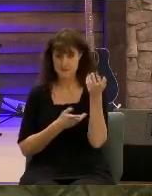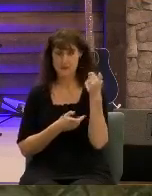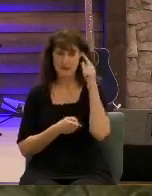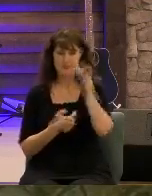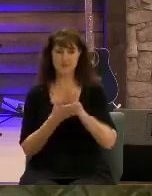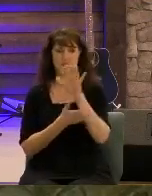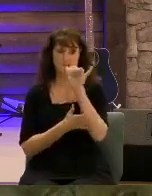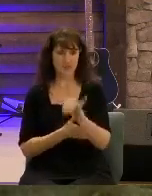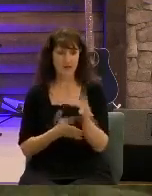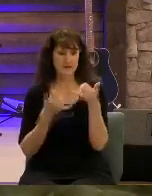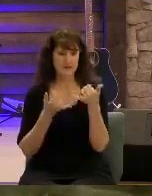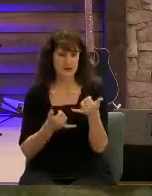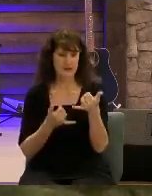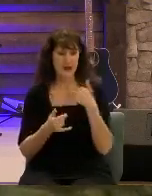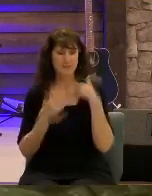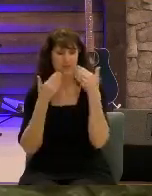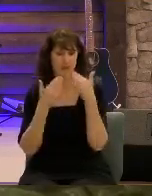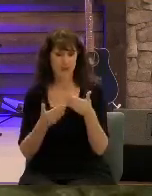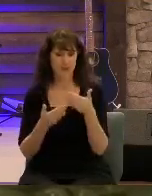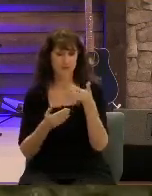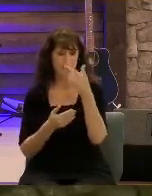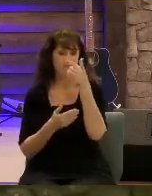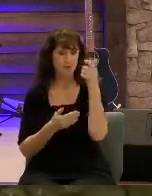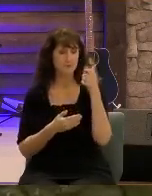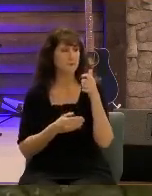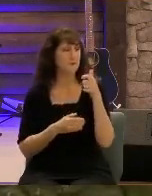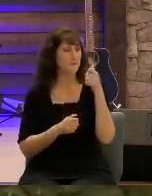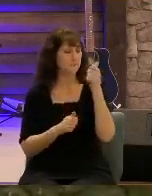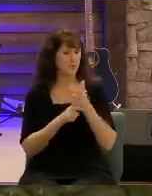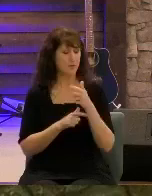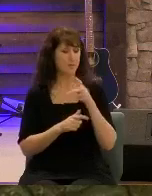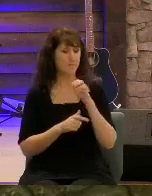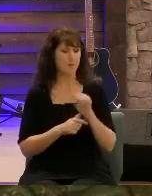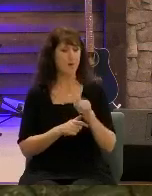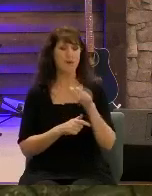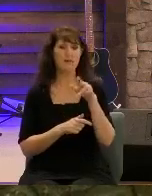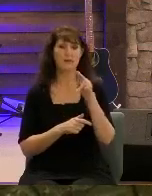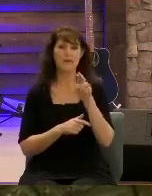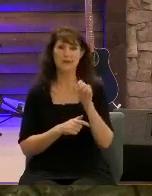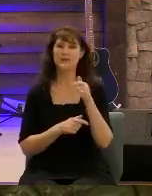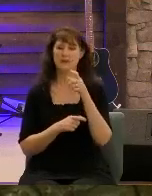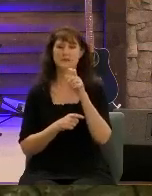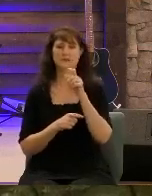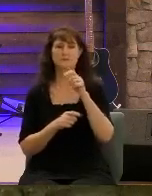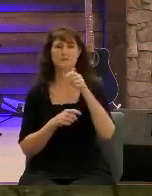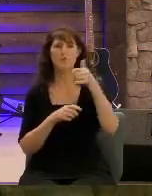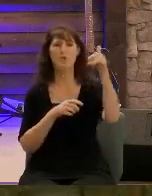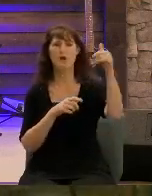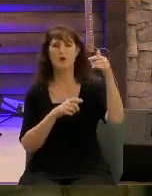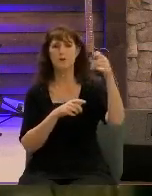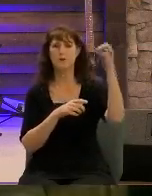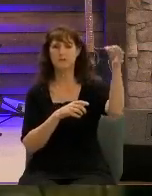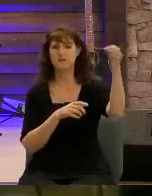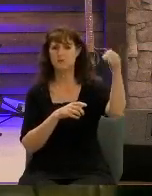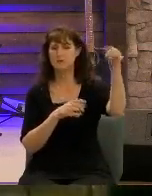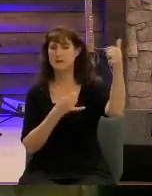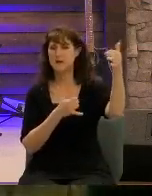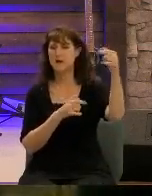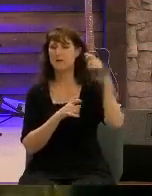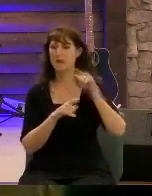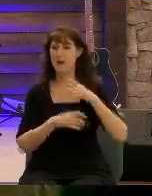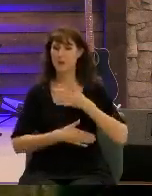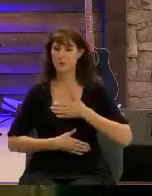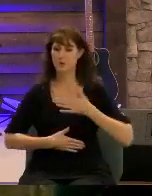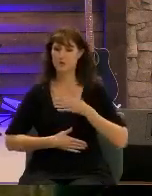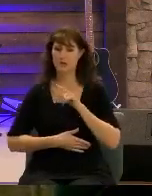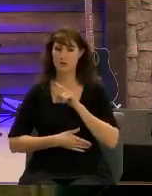today. And I'm thankful. Last week, as Brother Paul Lane shared with us, and he's away ministering today, but I appreciated the word of the